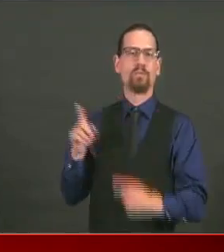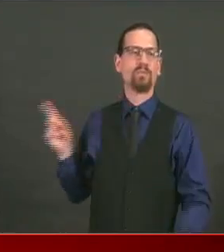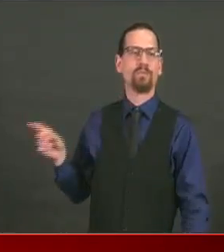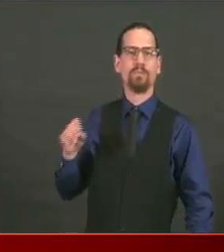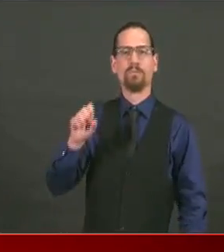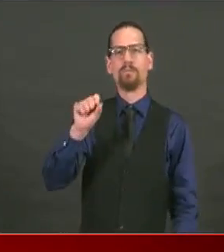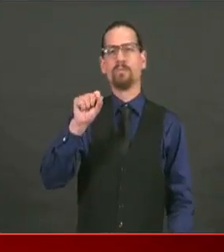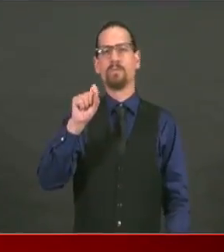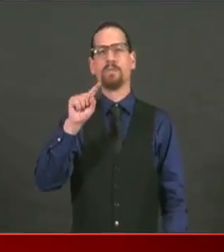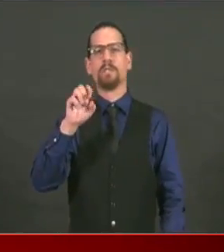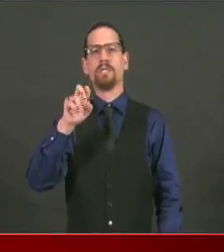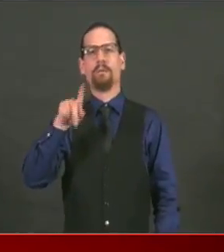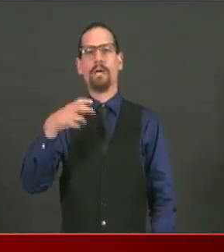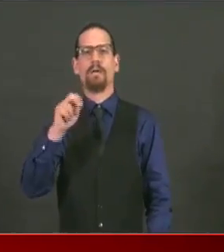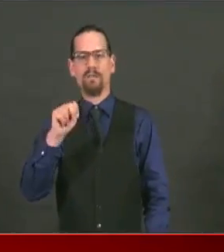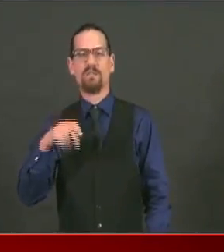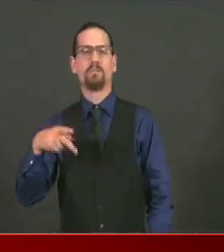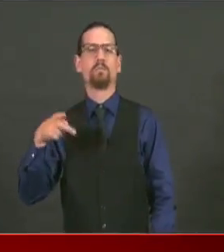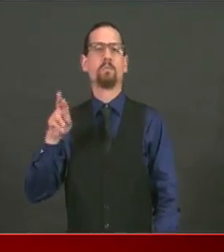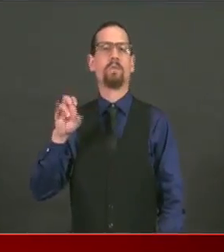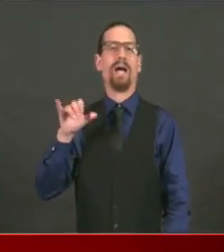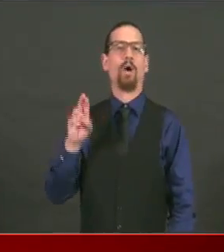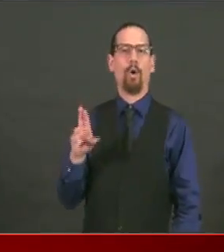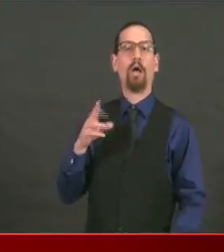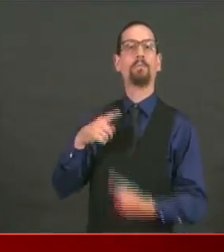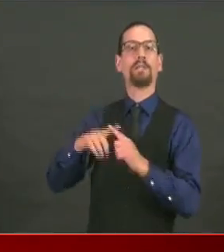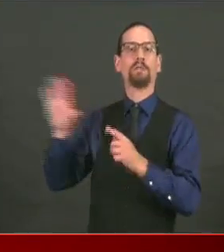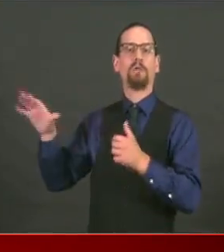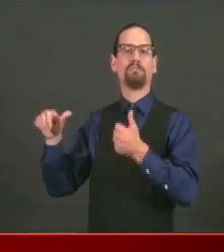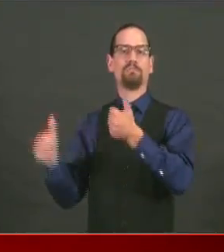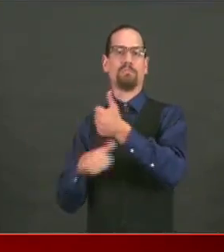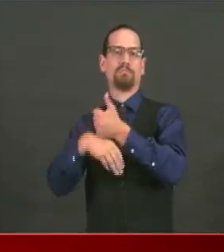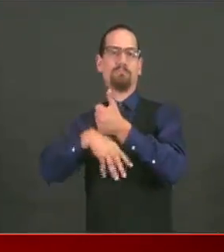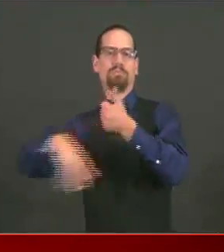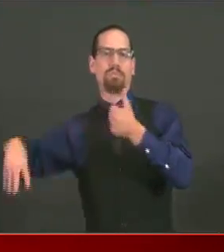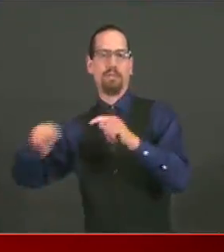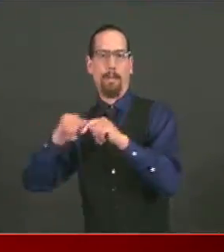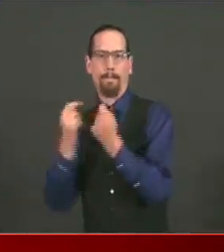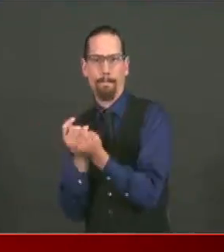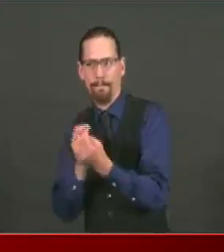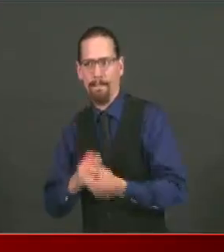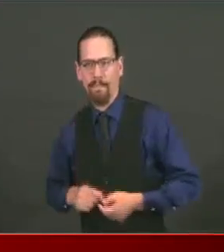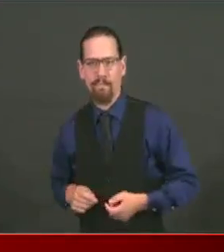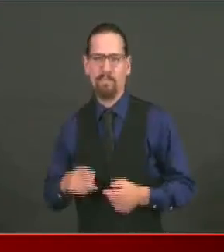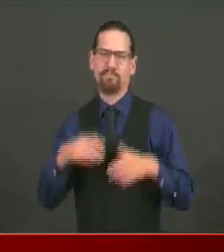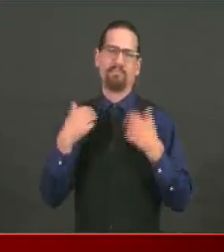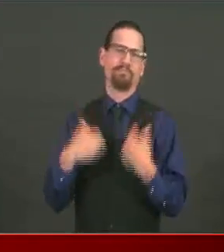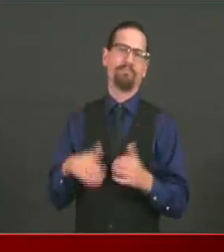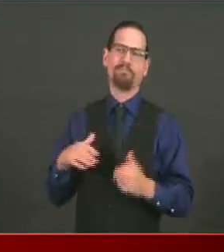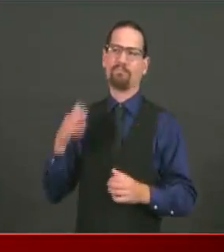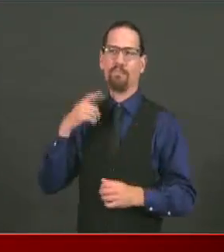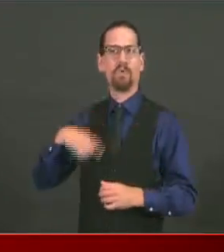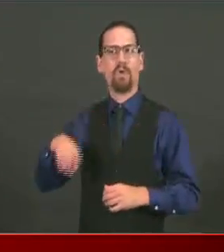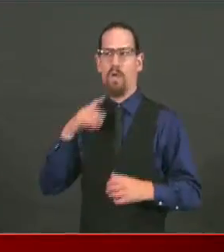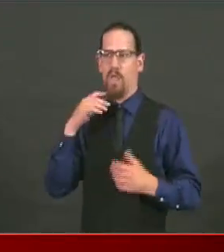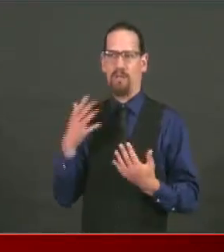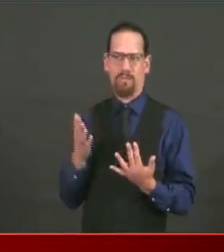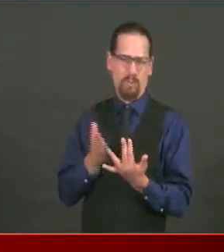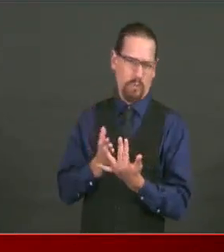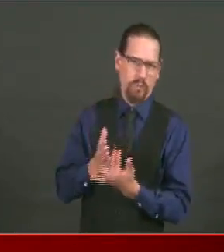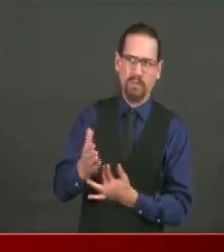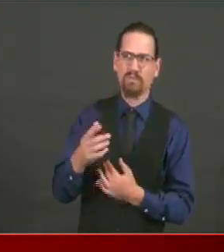Corporation. Second of all, to small businesses. You've had, like, you're going through something you